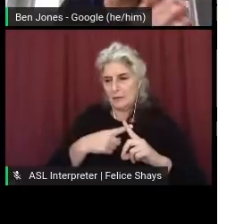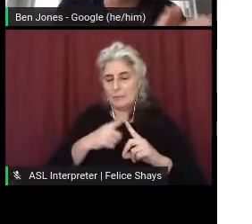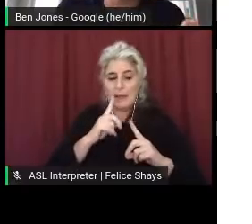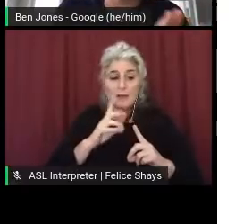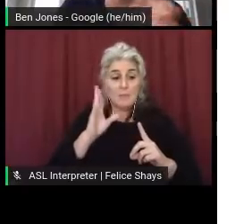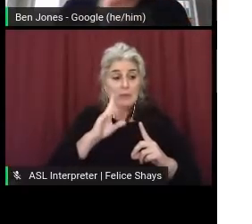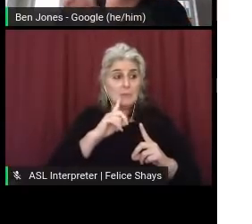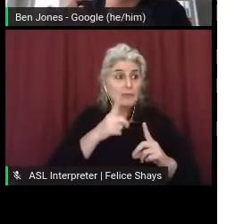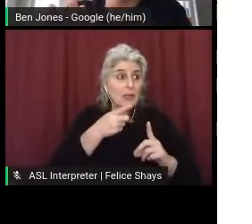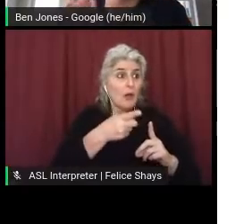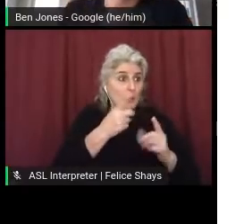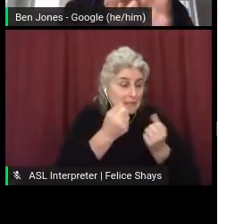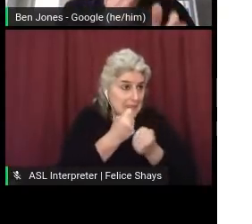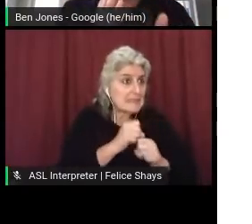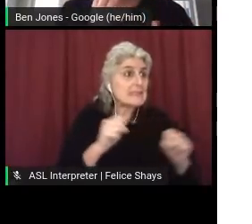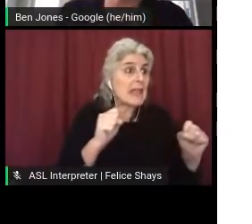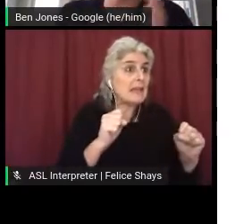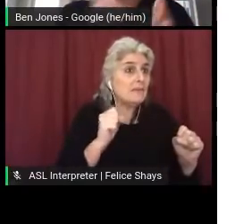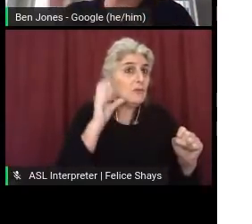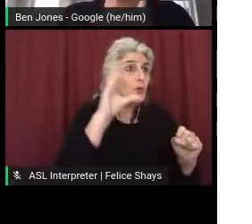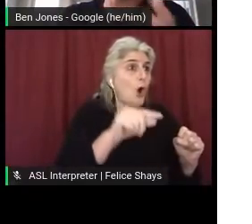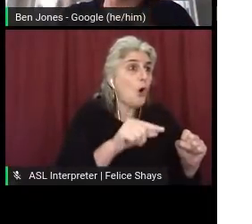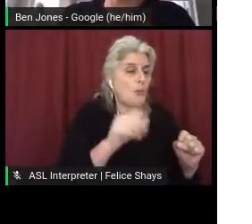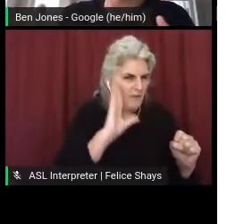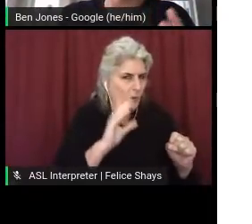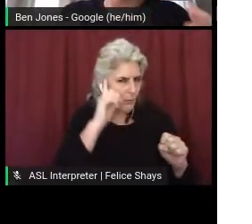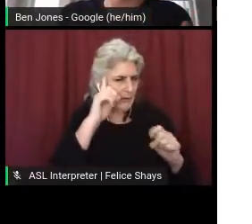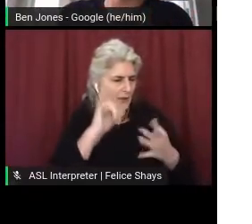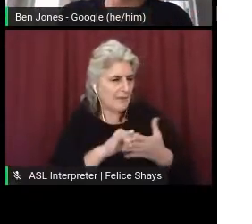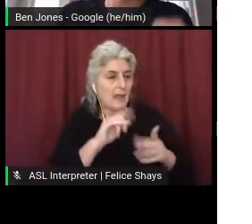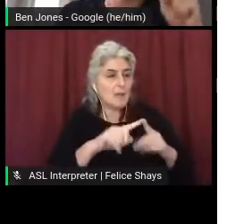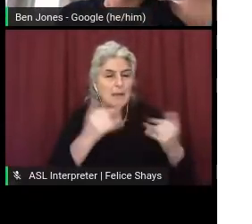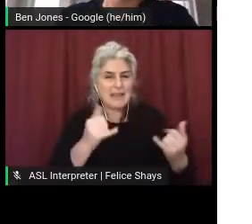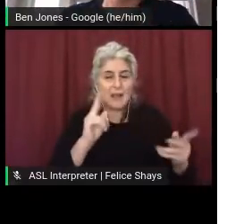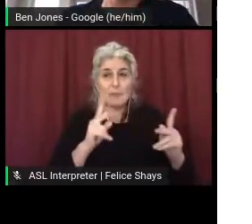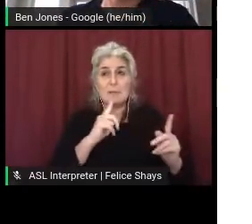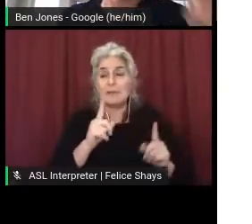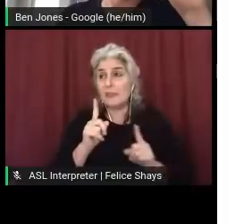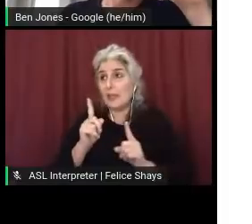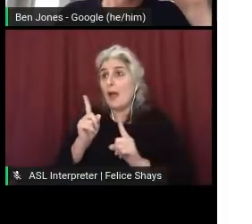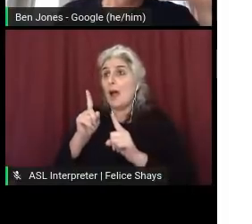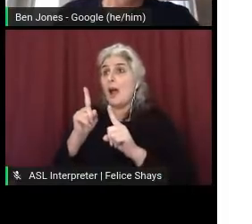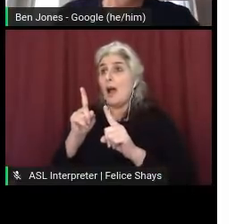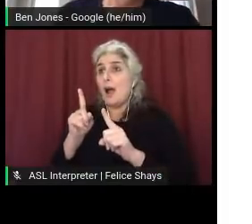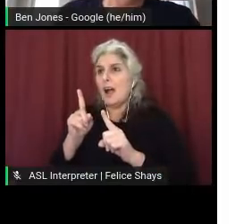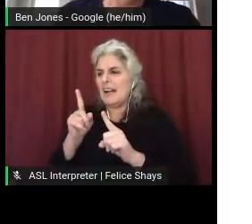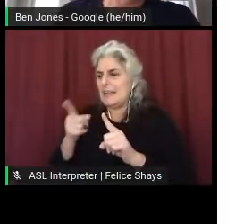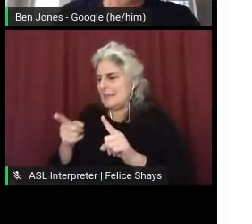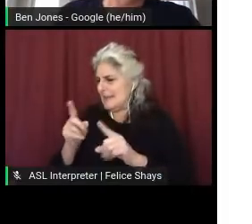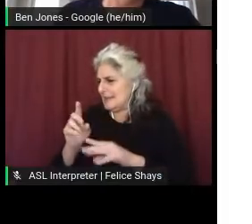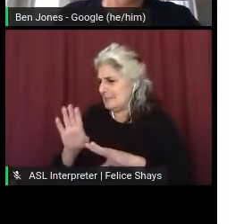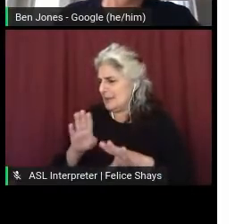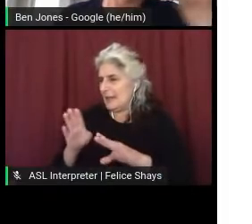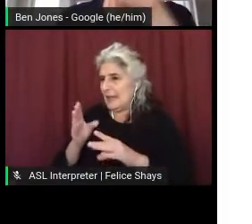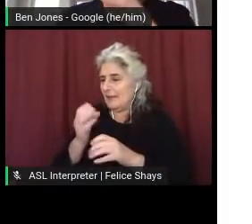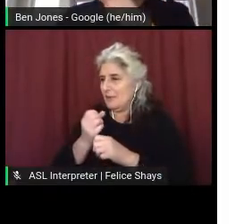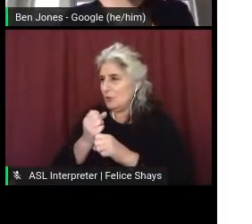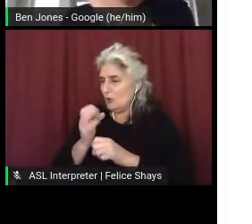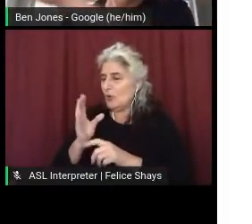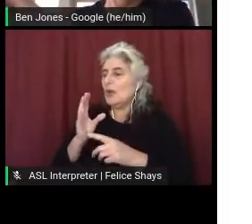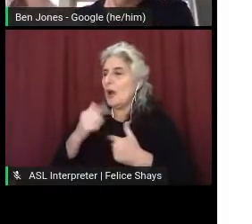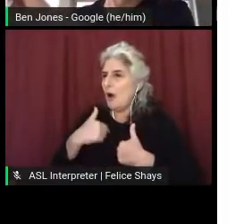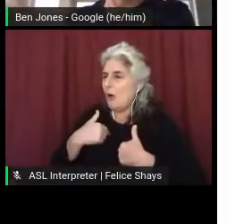So people are starting to negotiate themselves to say, this behavior, is it a binary yes or no?